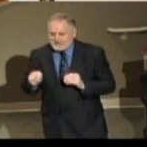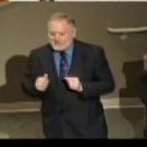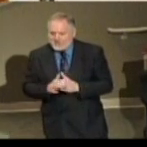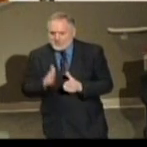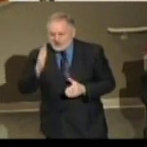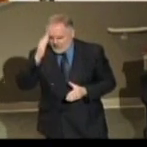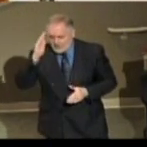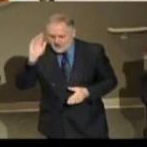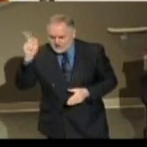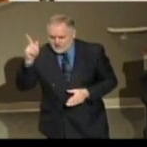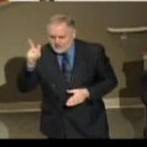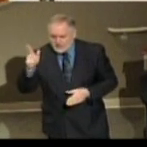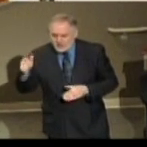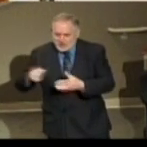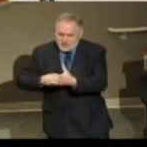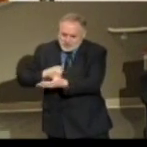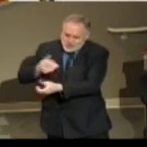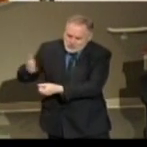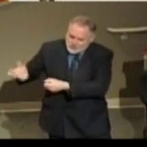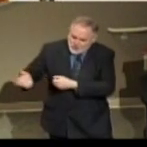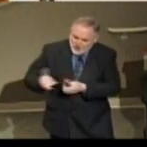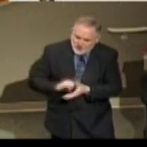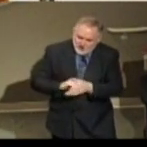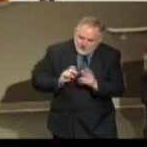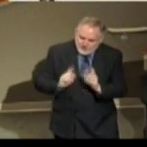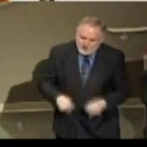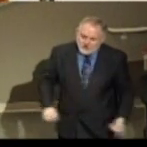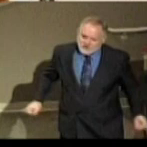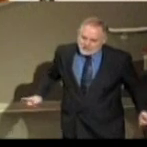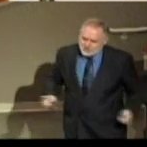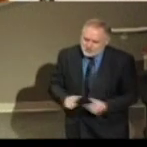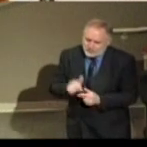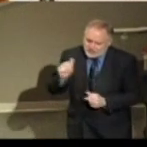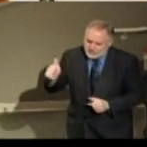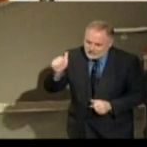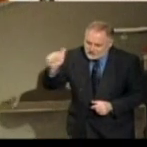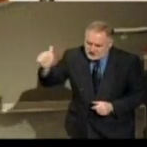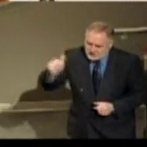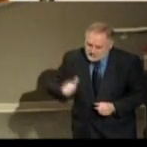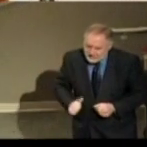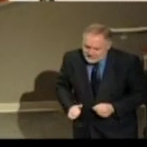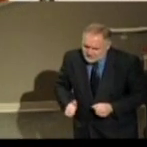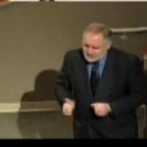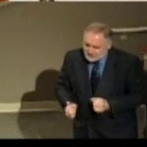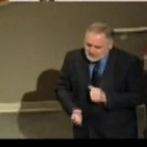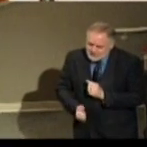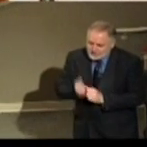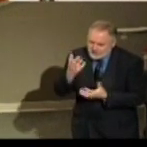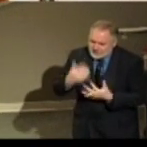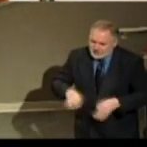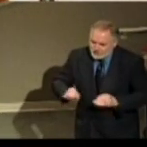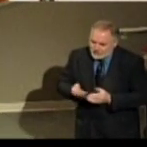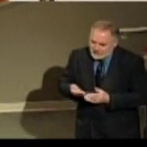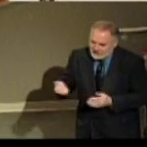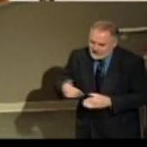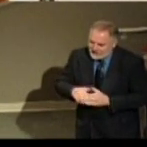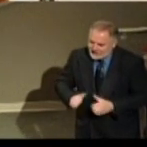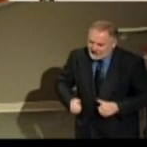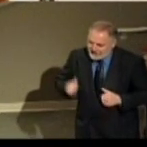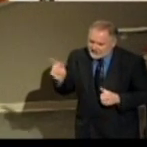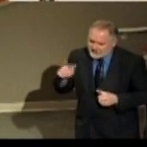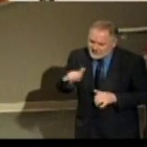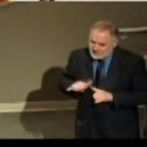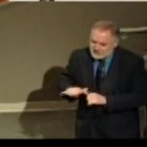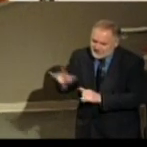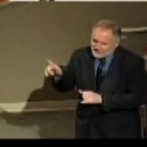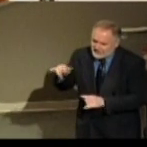please, draw them. The most important thing in life is where they're going to spend forever.